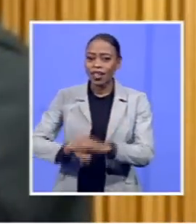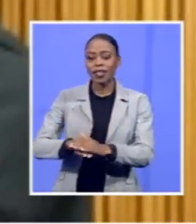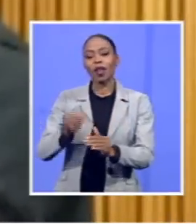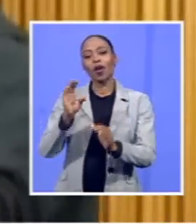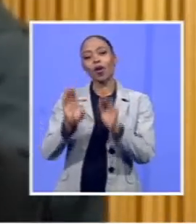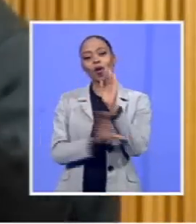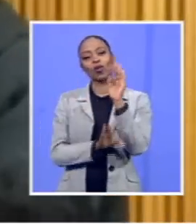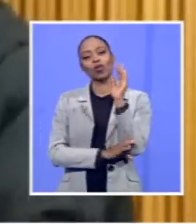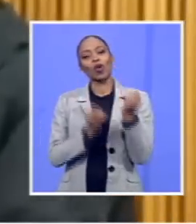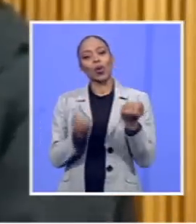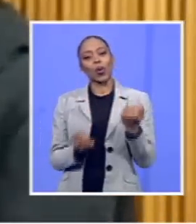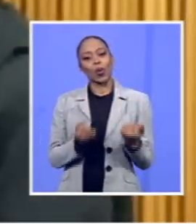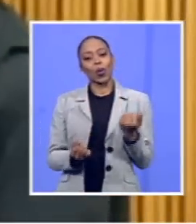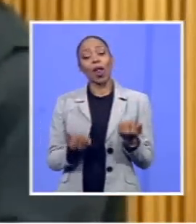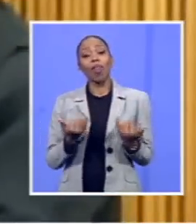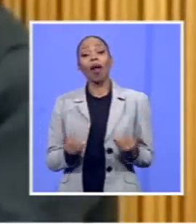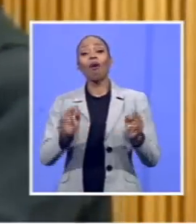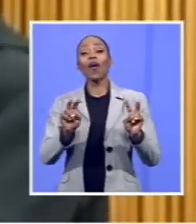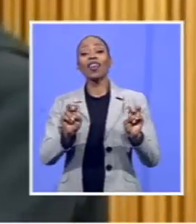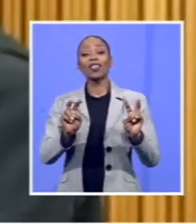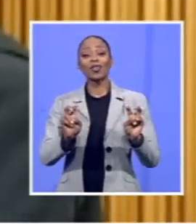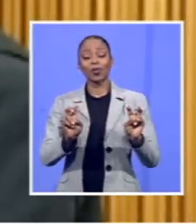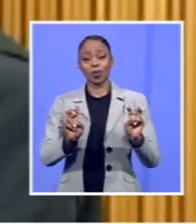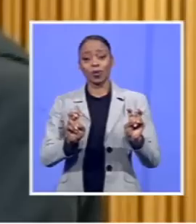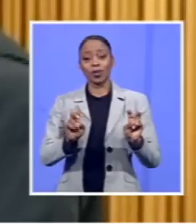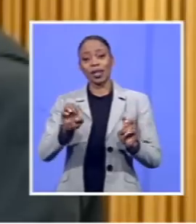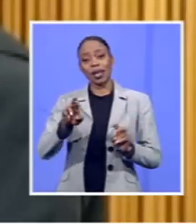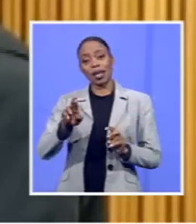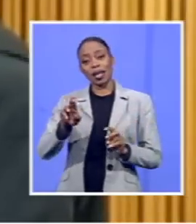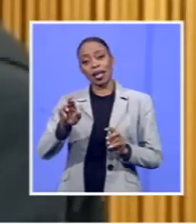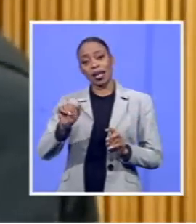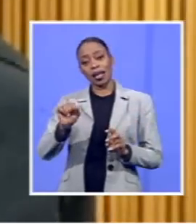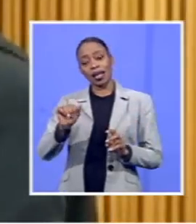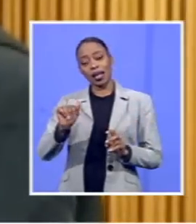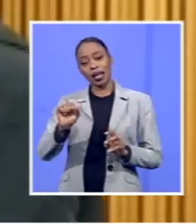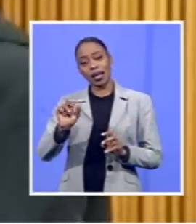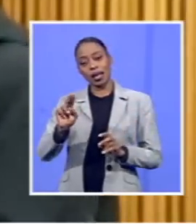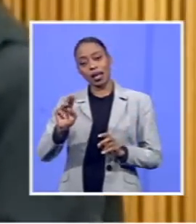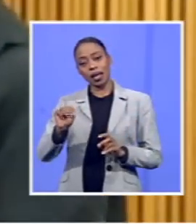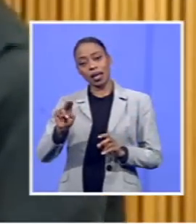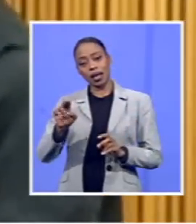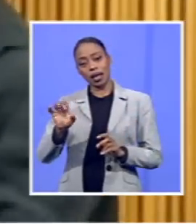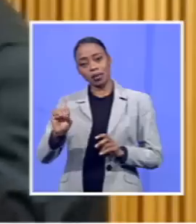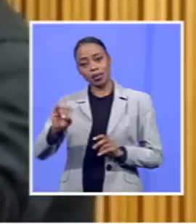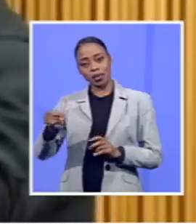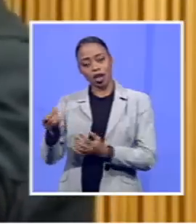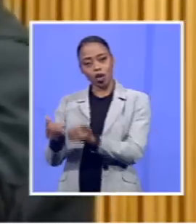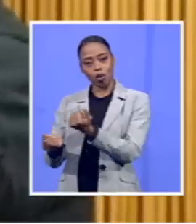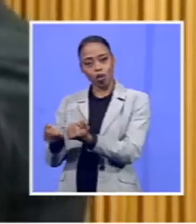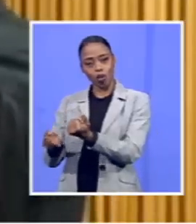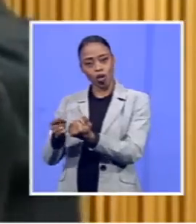Court. The issue before the Erasmus J Court was not, it was on